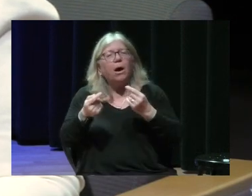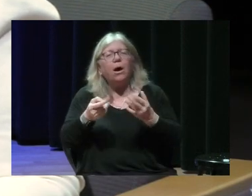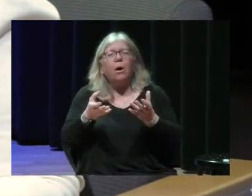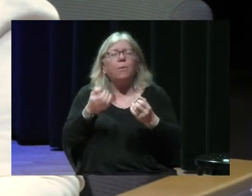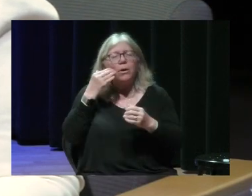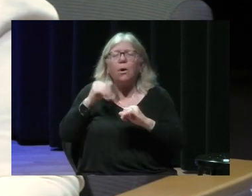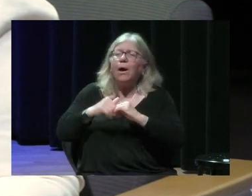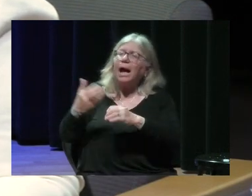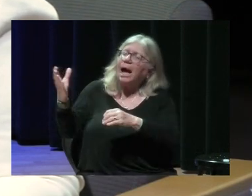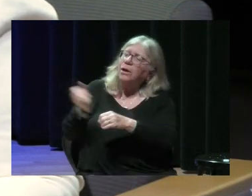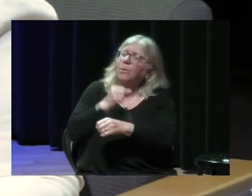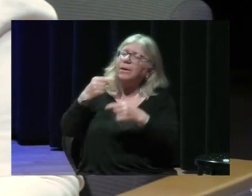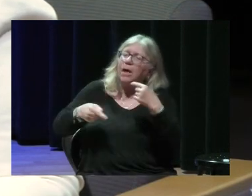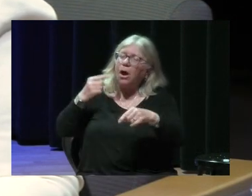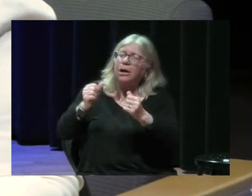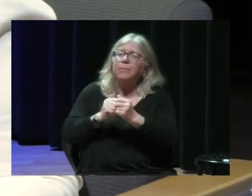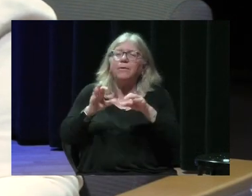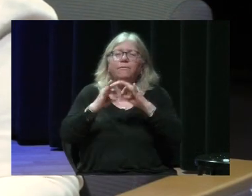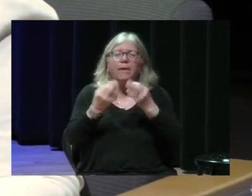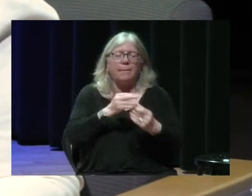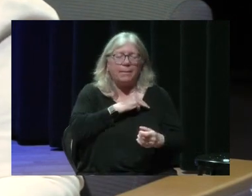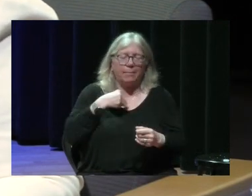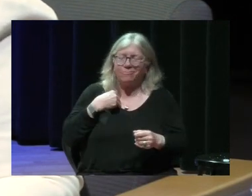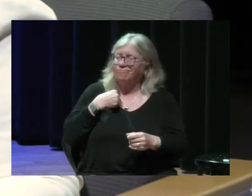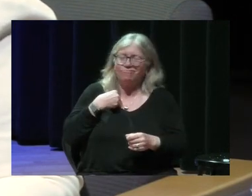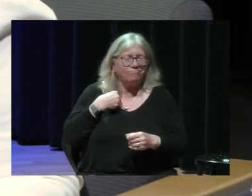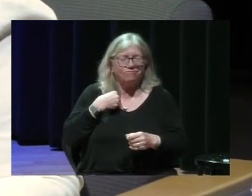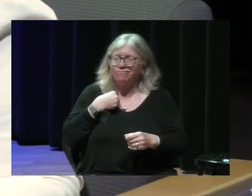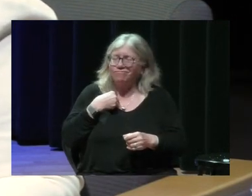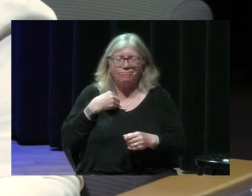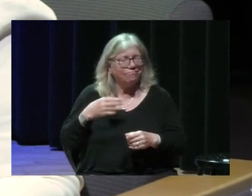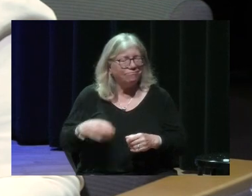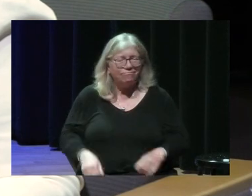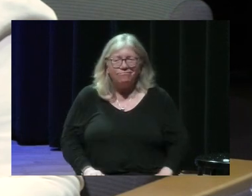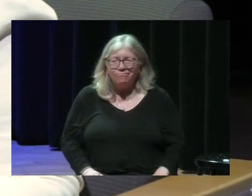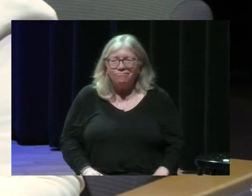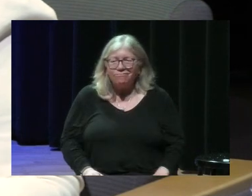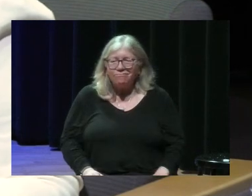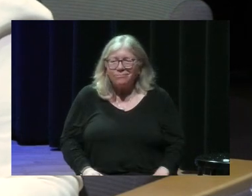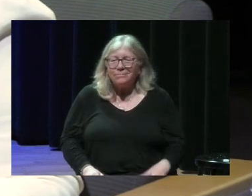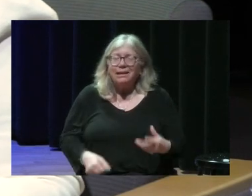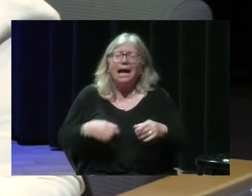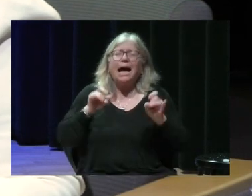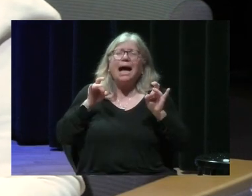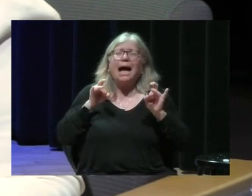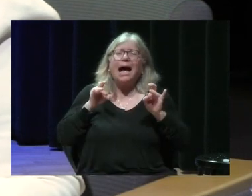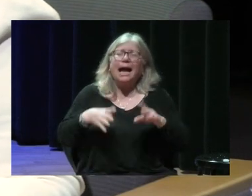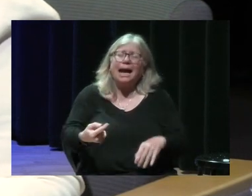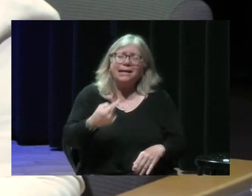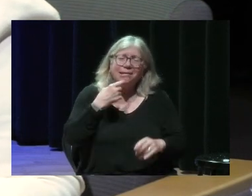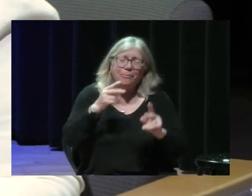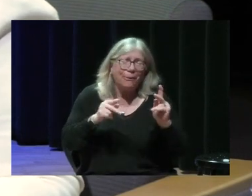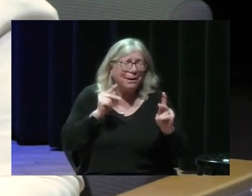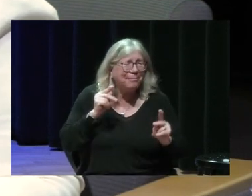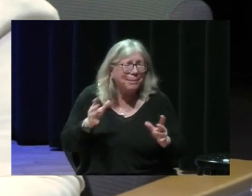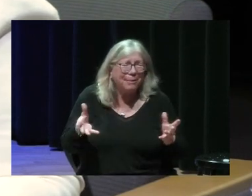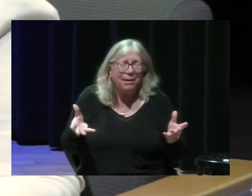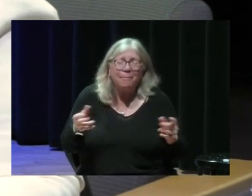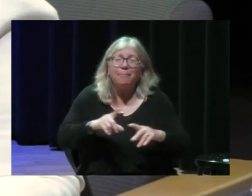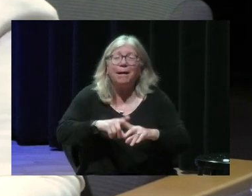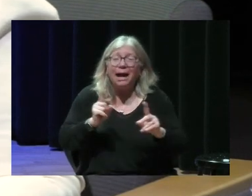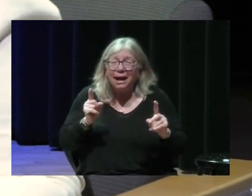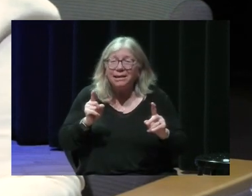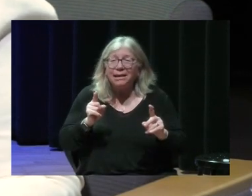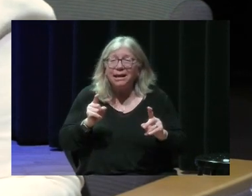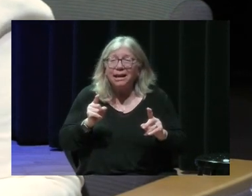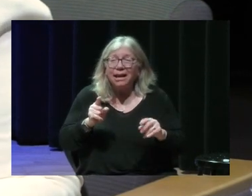win the argument with their family members, and we disappoint them, and I'm sorry. I hate disappointing people. But